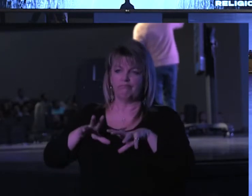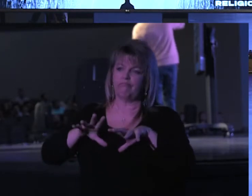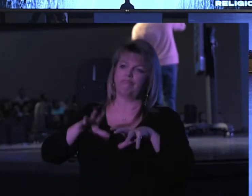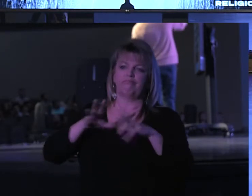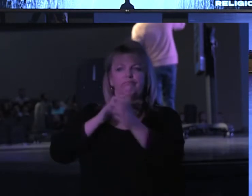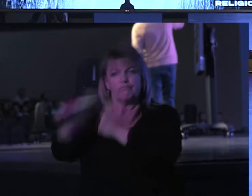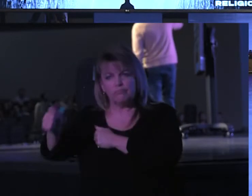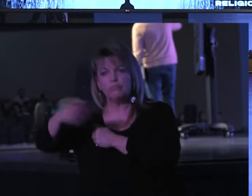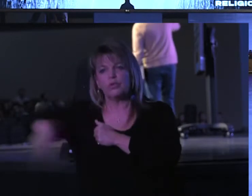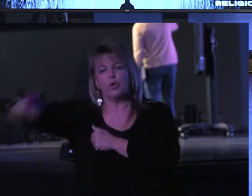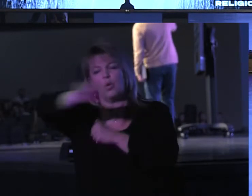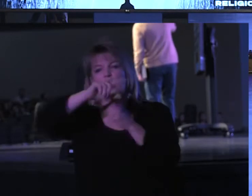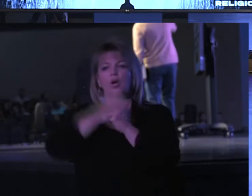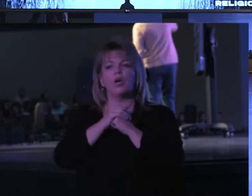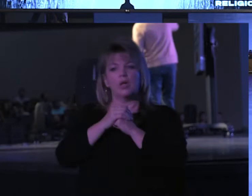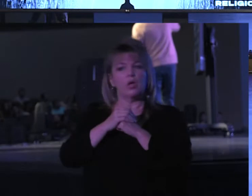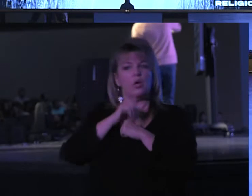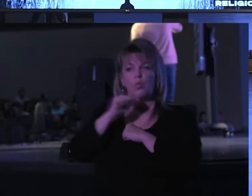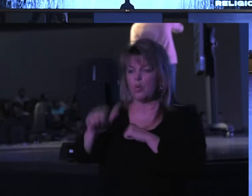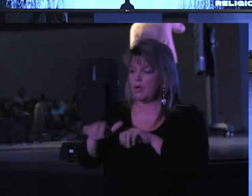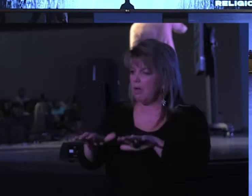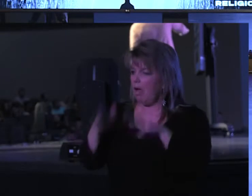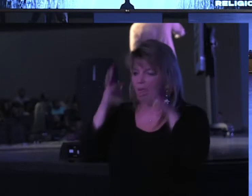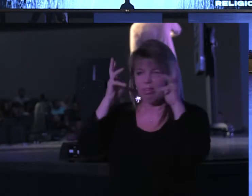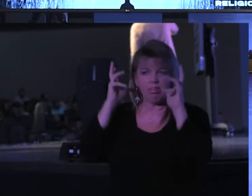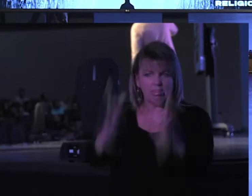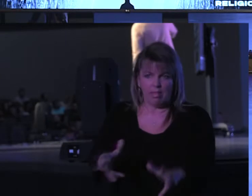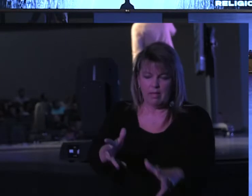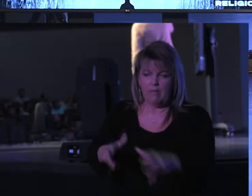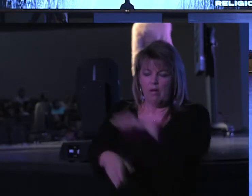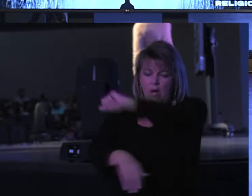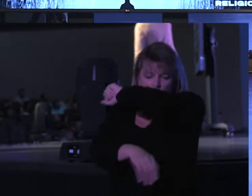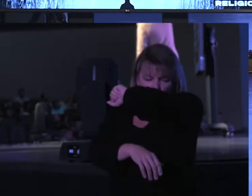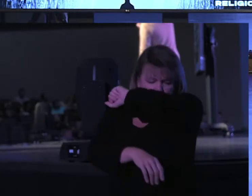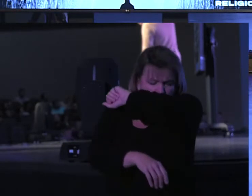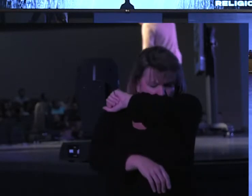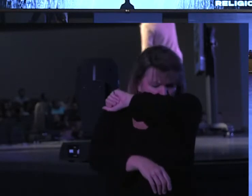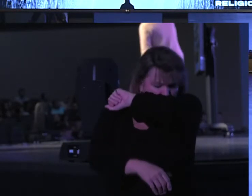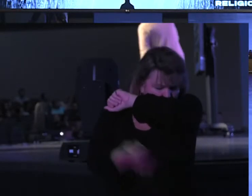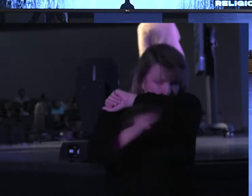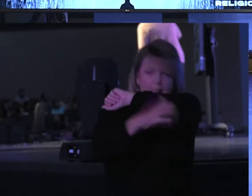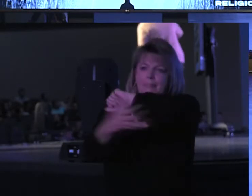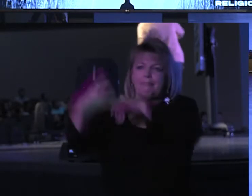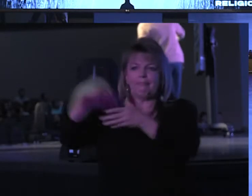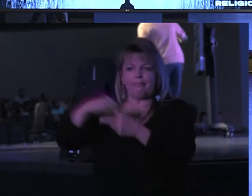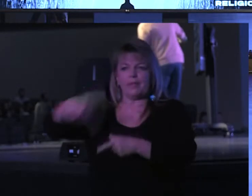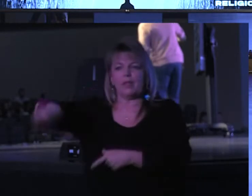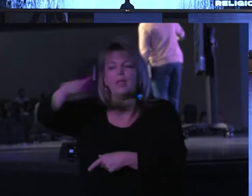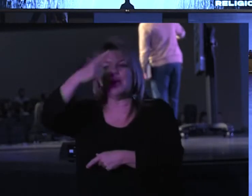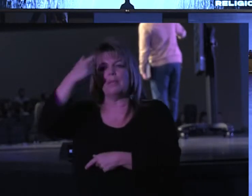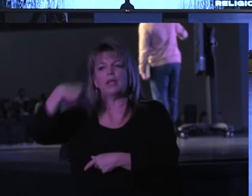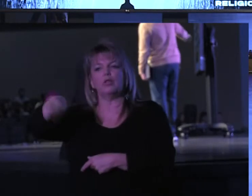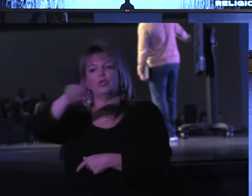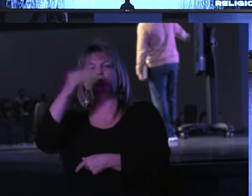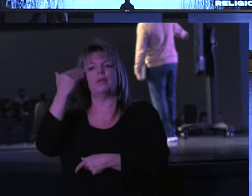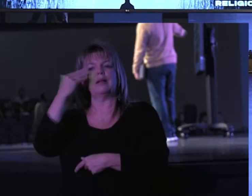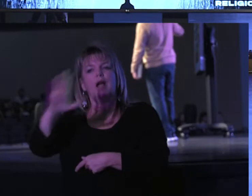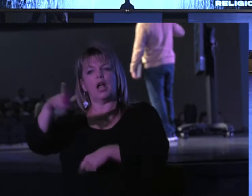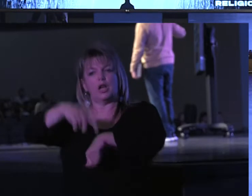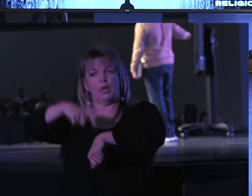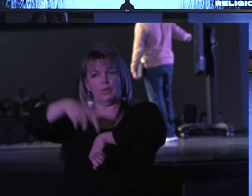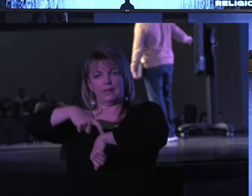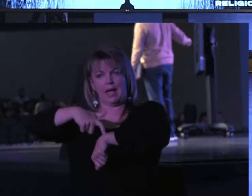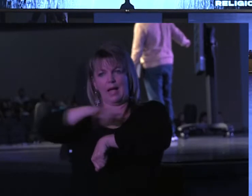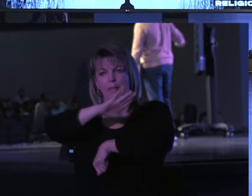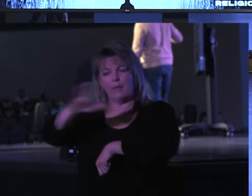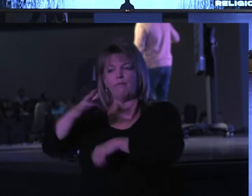and your children within you, and they will not leave one stone upon another in you because you did not know the time